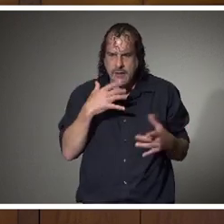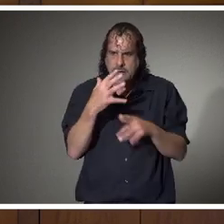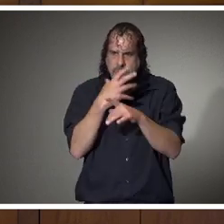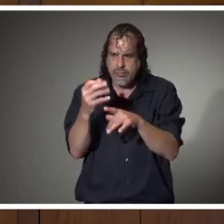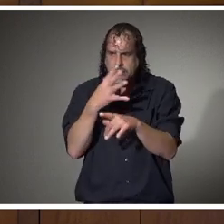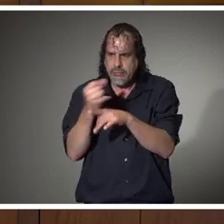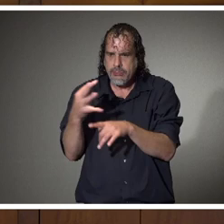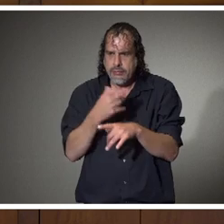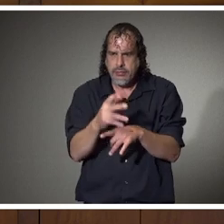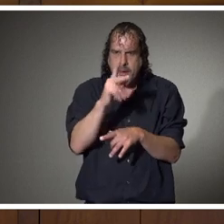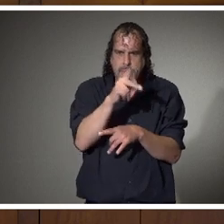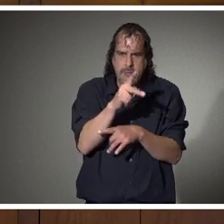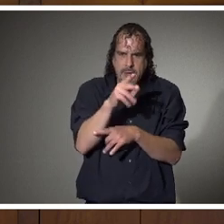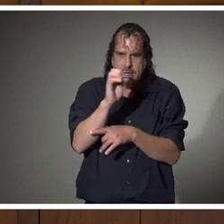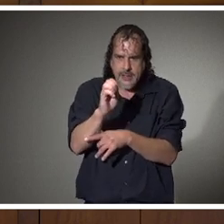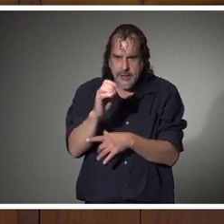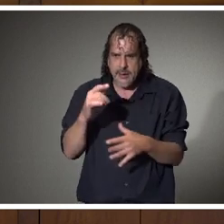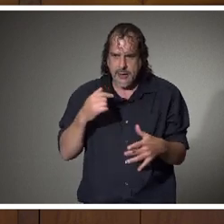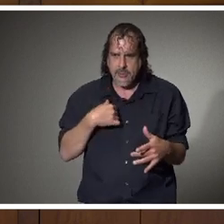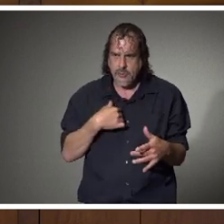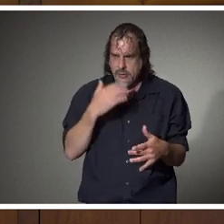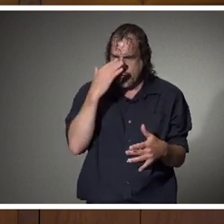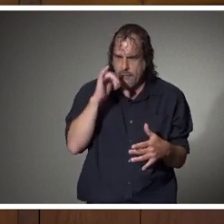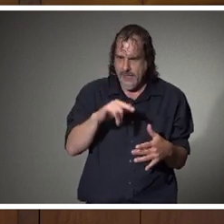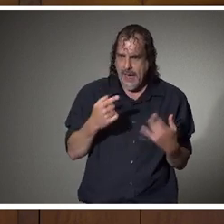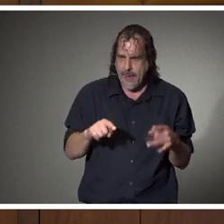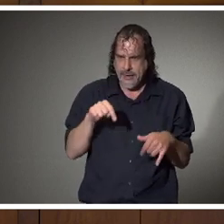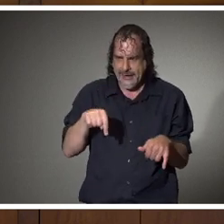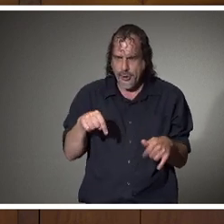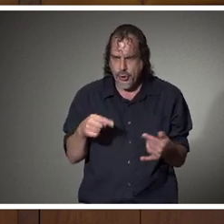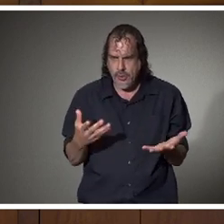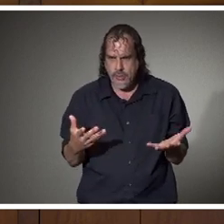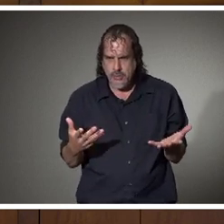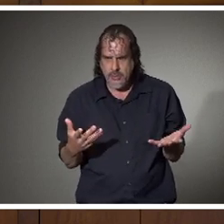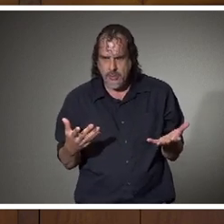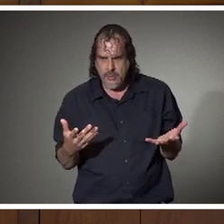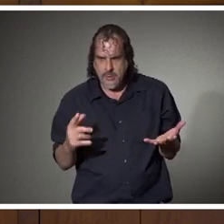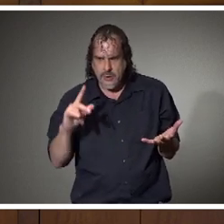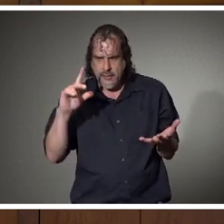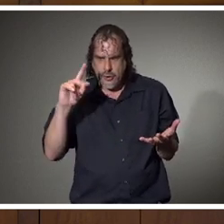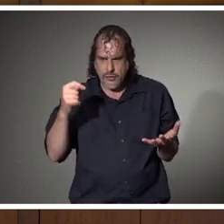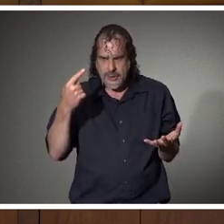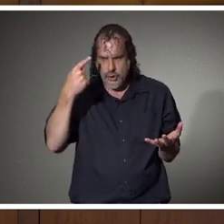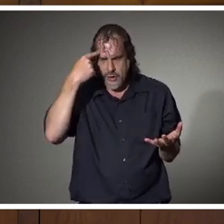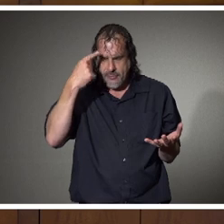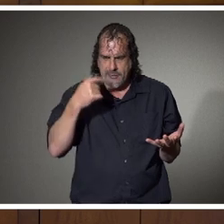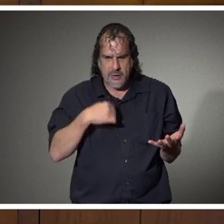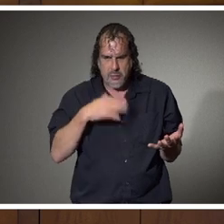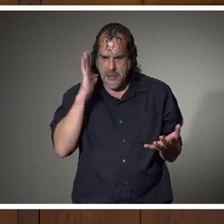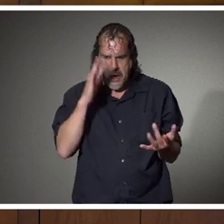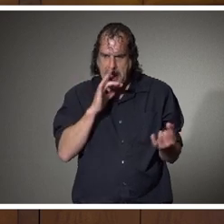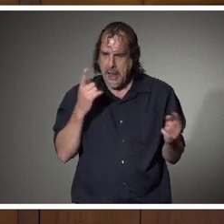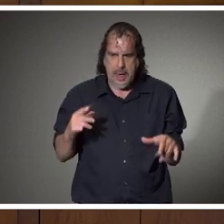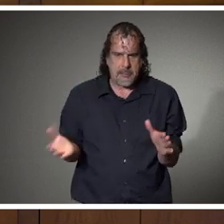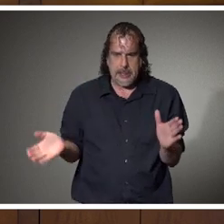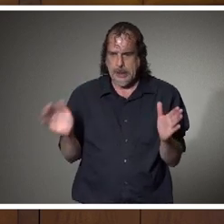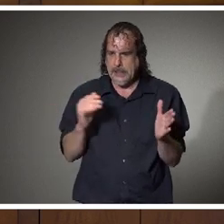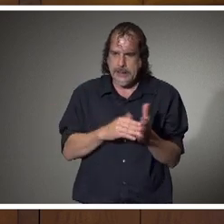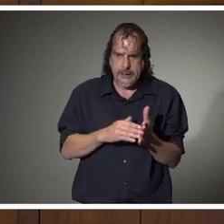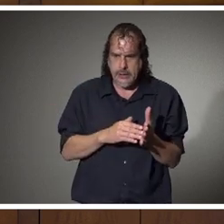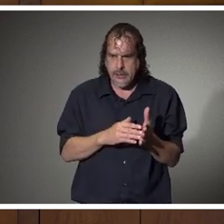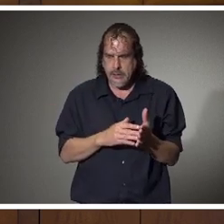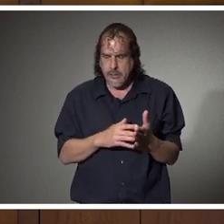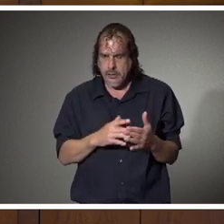PPE, something we have certainly felt in the state, to the point that Lieutenant Governor has vowed to make sure that doesn't happen again. Would an